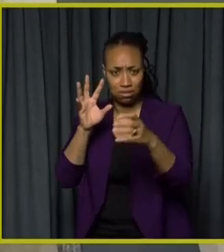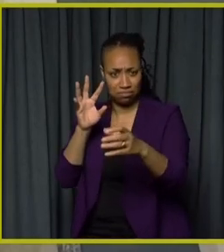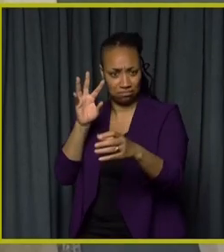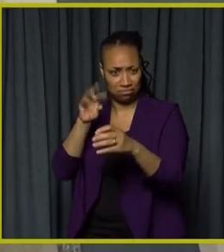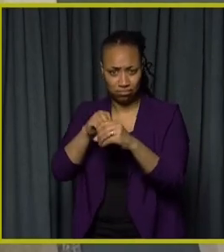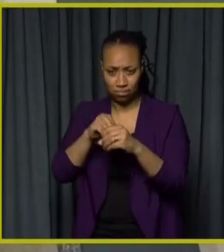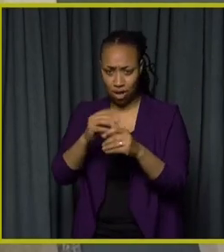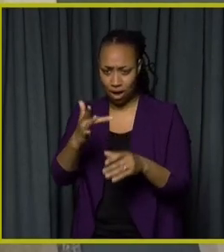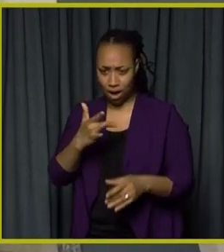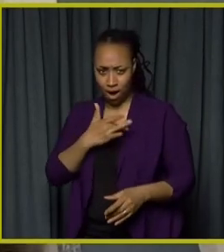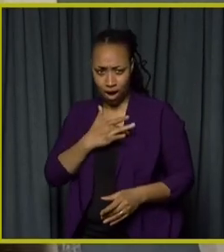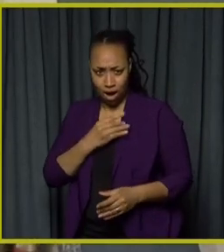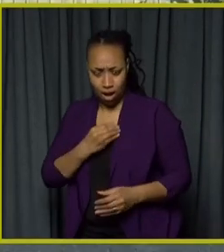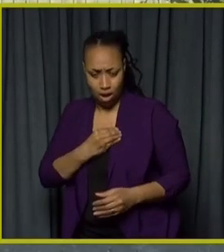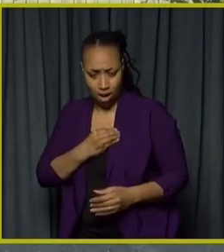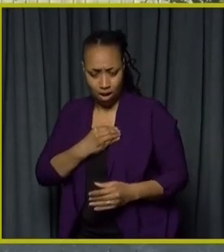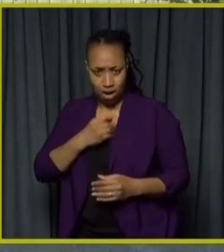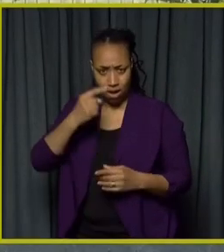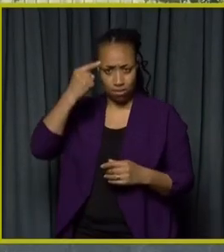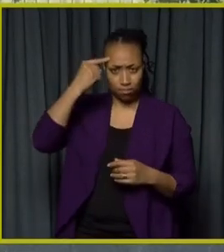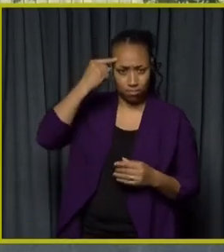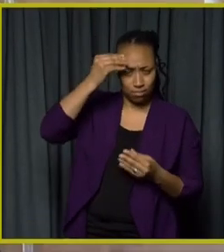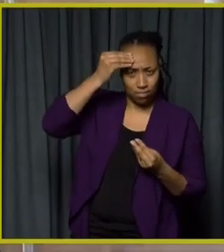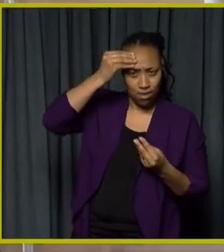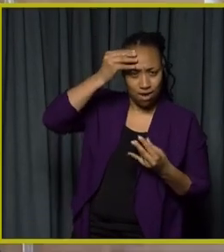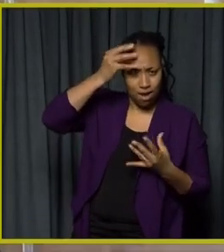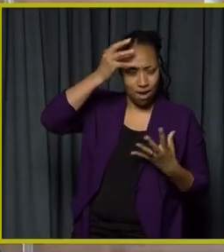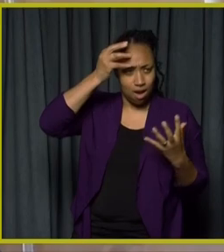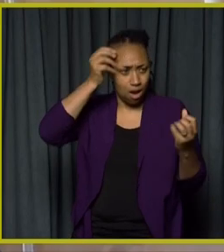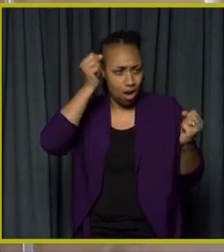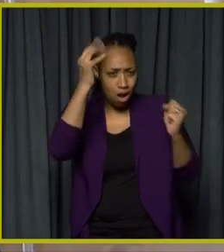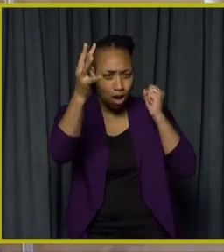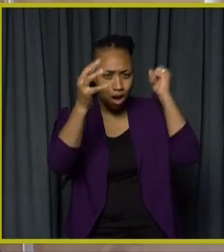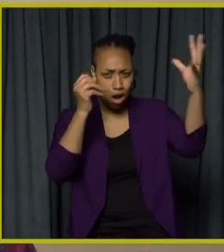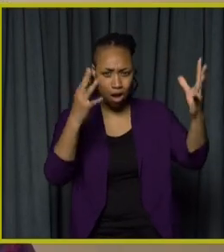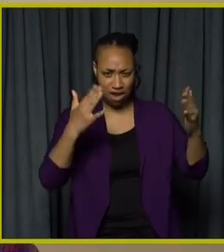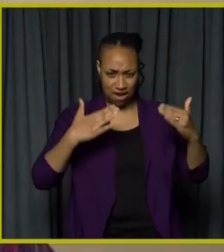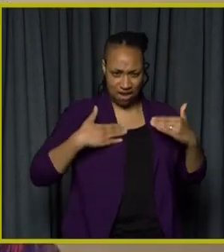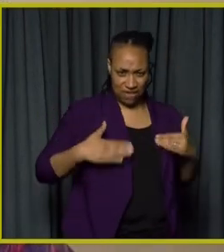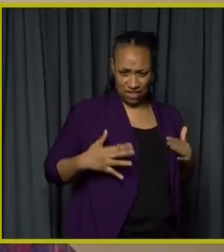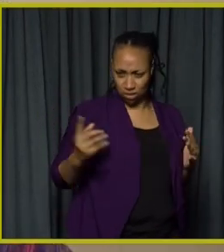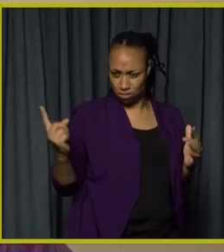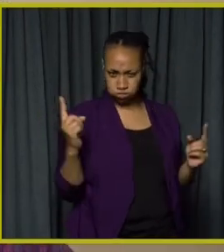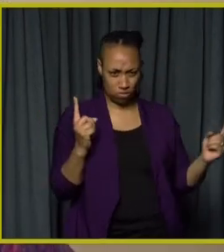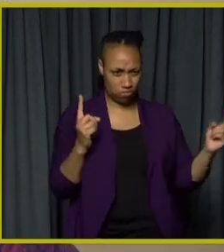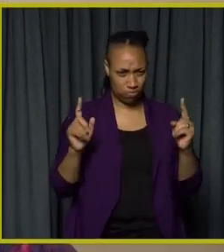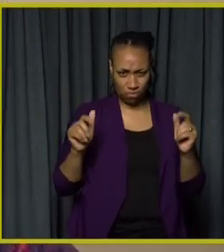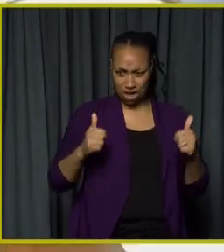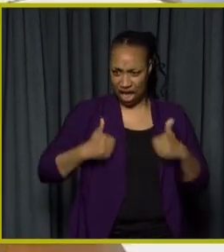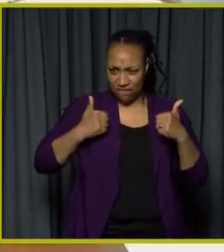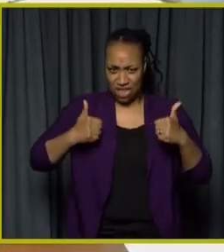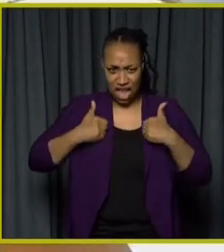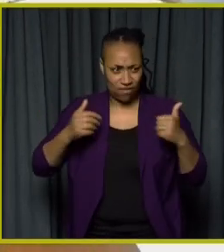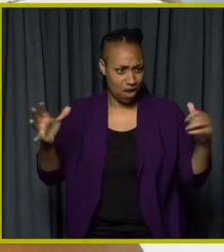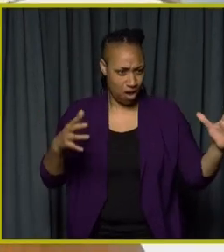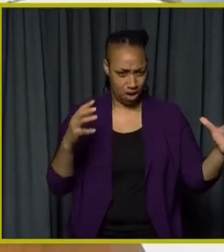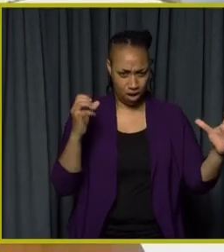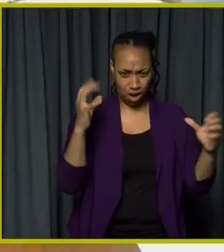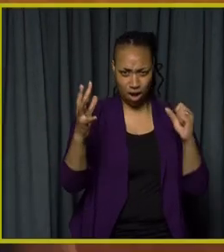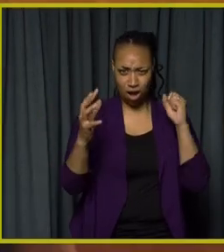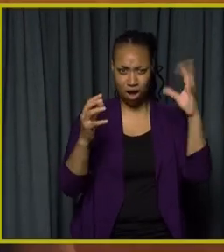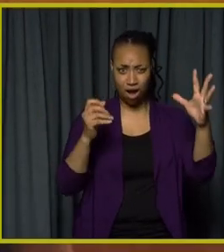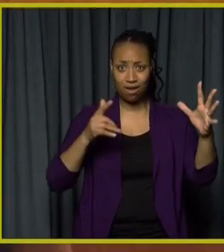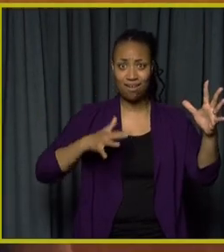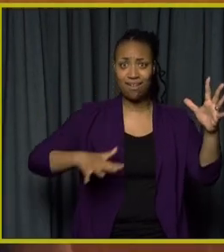minds and voices and bodies, your time and talents, your stories and courage. A new nation is possible. A new world is